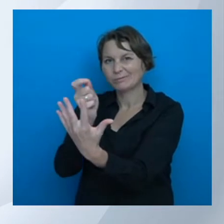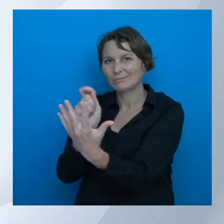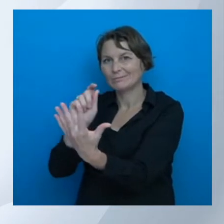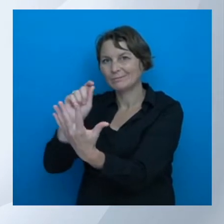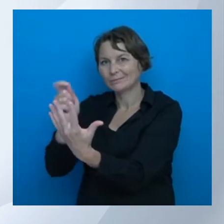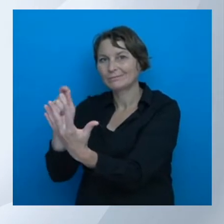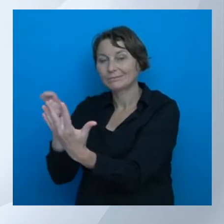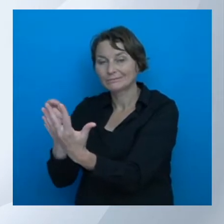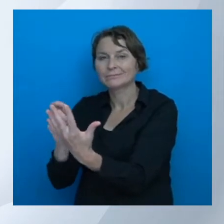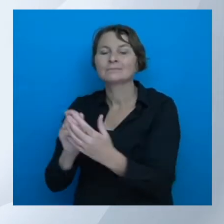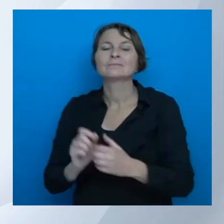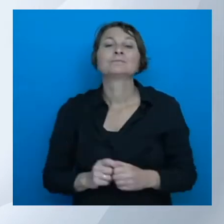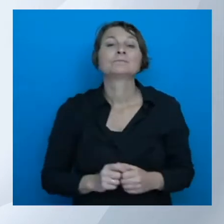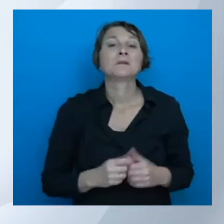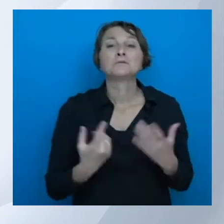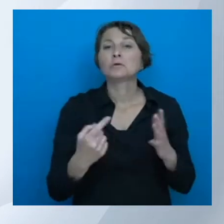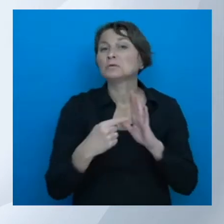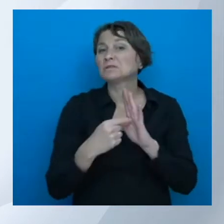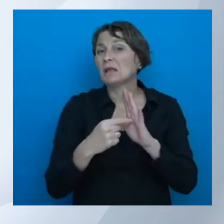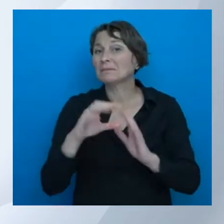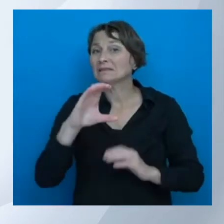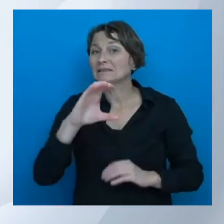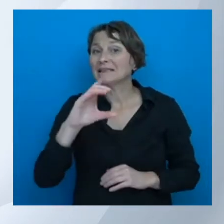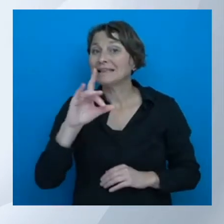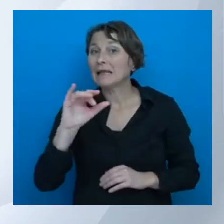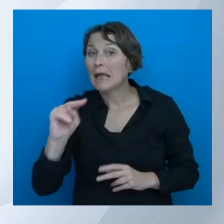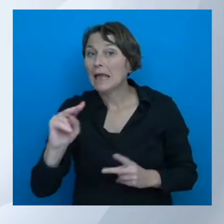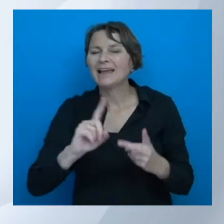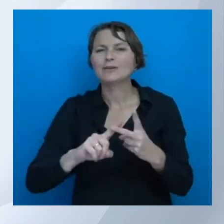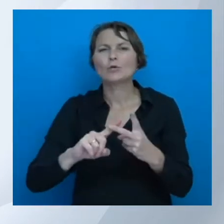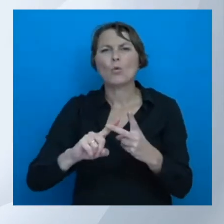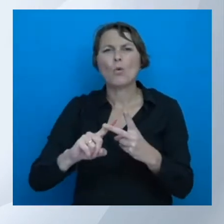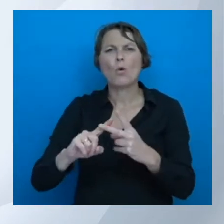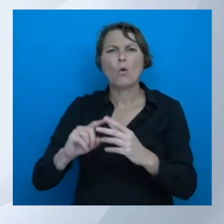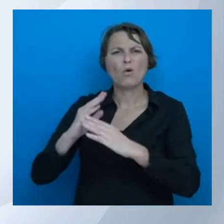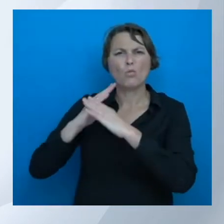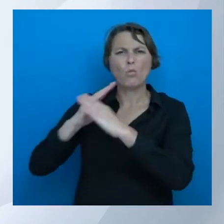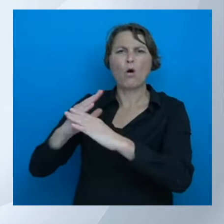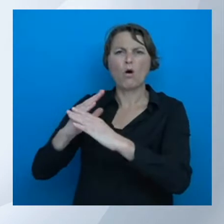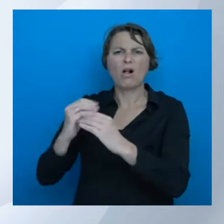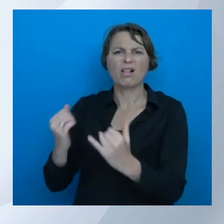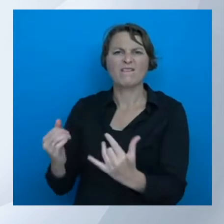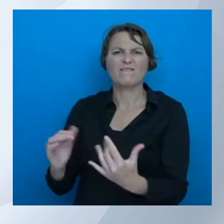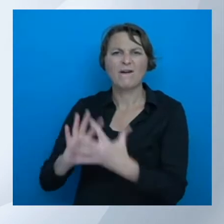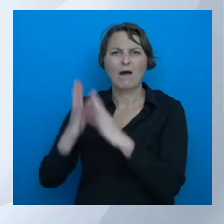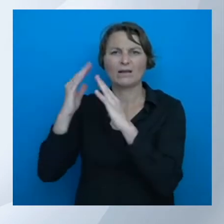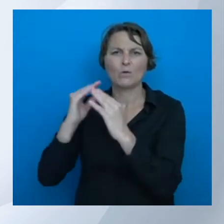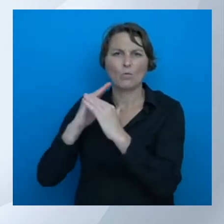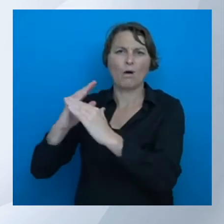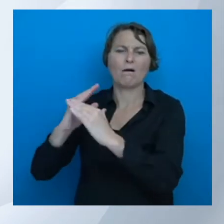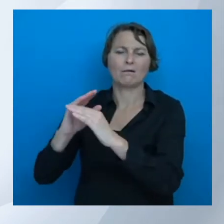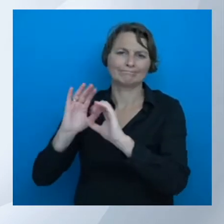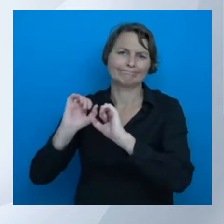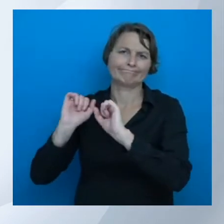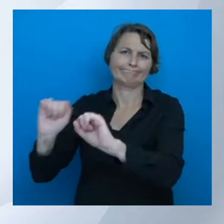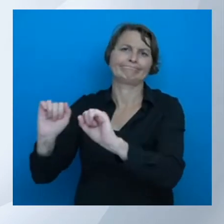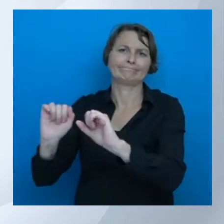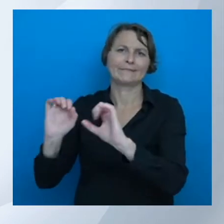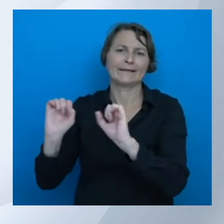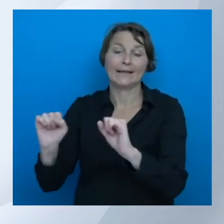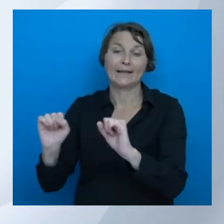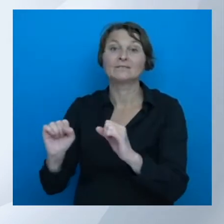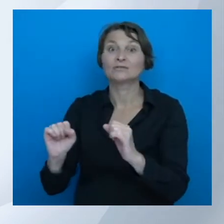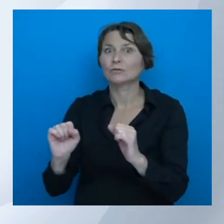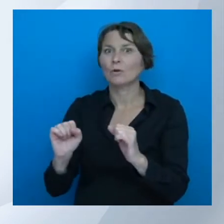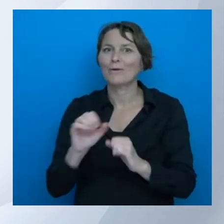in CDN and a firewall. So here with Front Door, Microsoft converges several of their services, popular services,